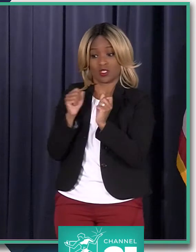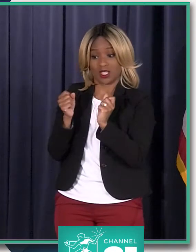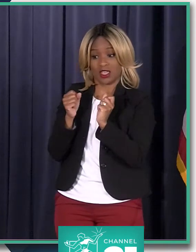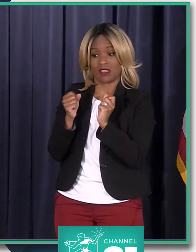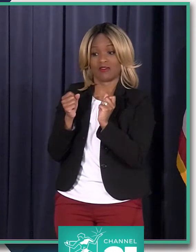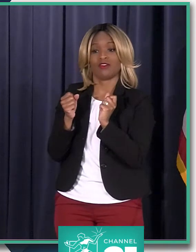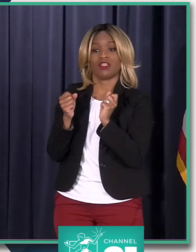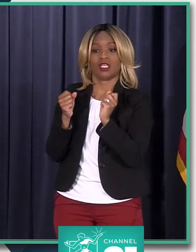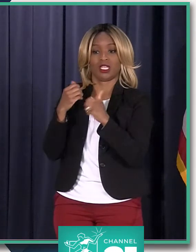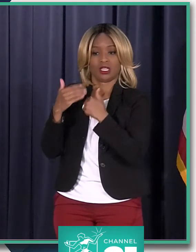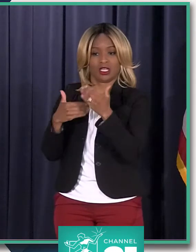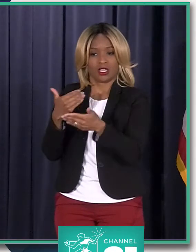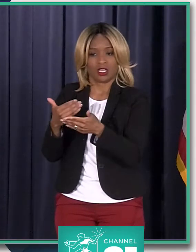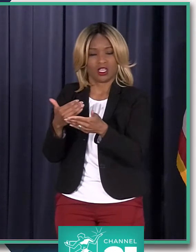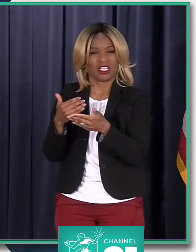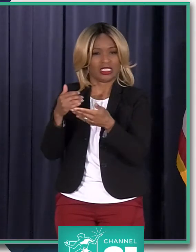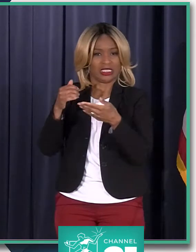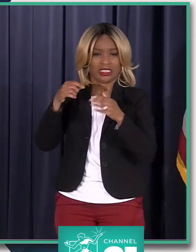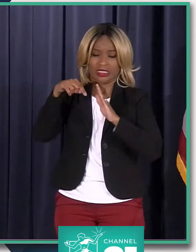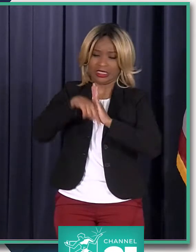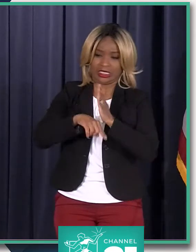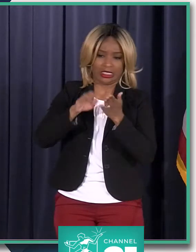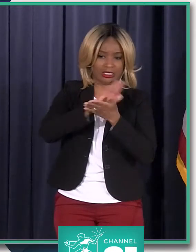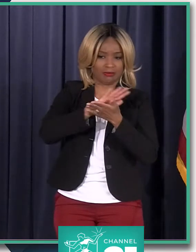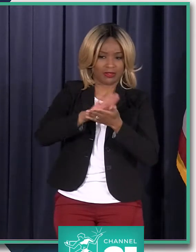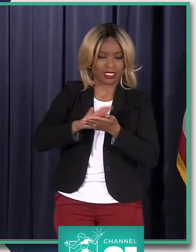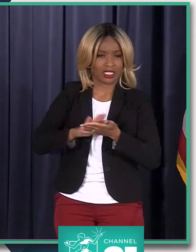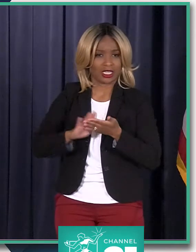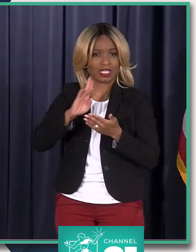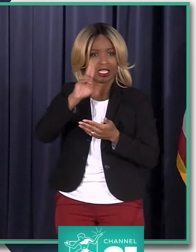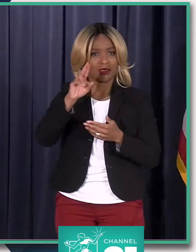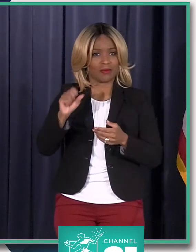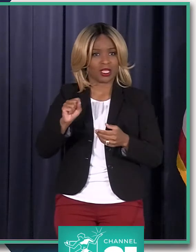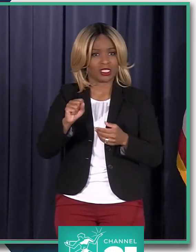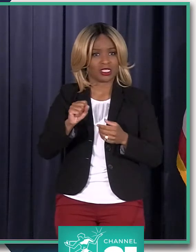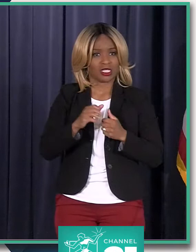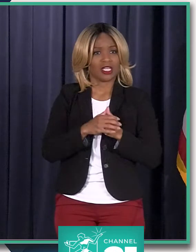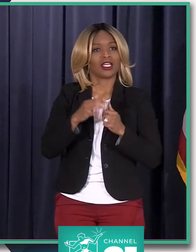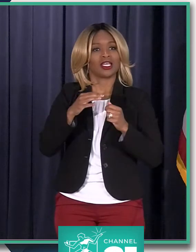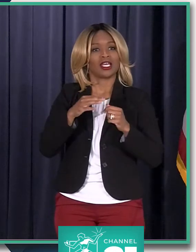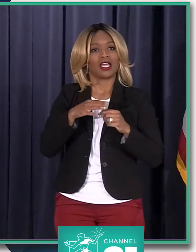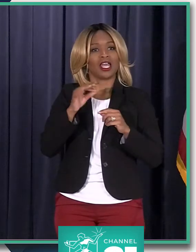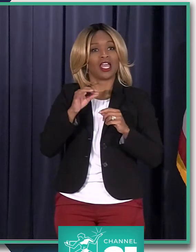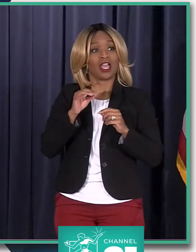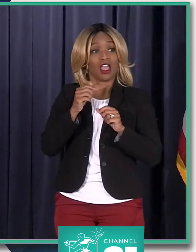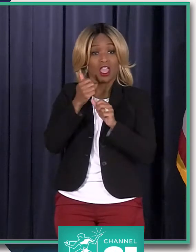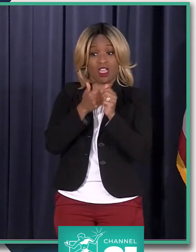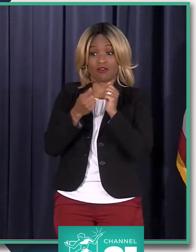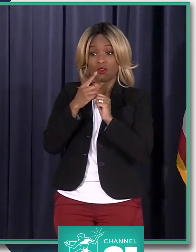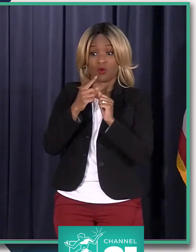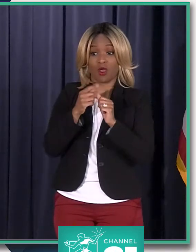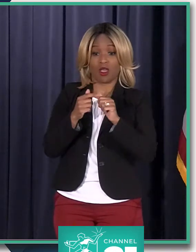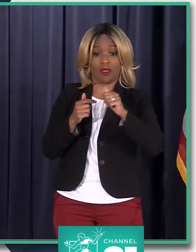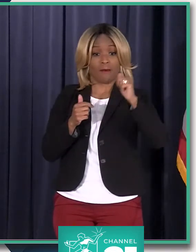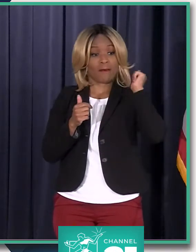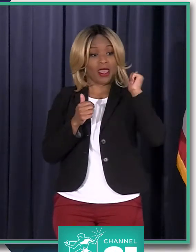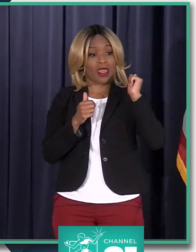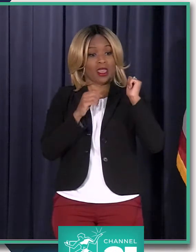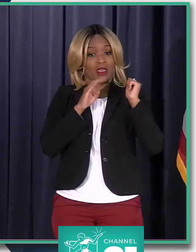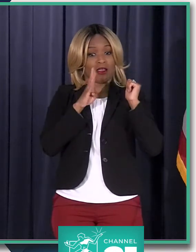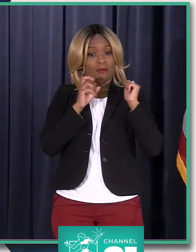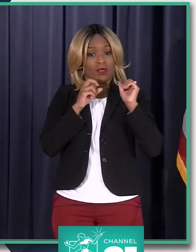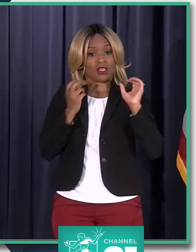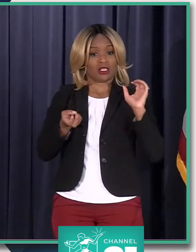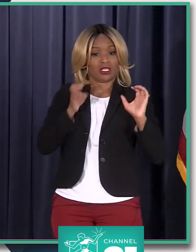earlier: extensive bus cleaning, rear boarding, except for the ADA passengers, and then the suspension of collection